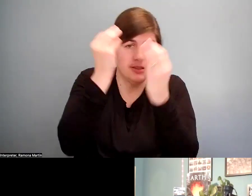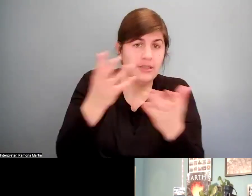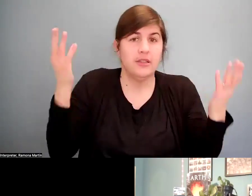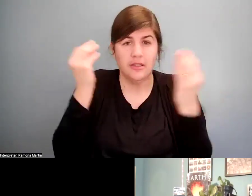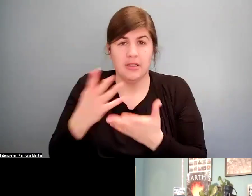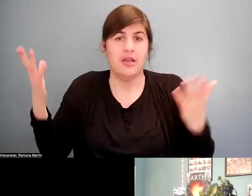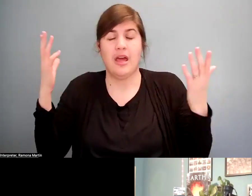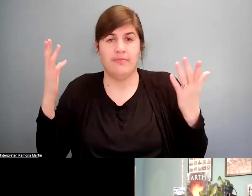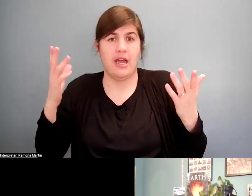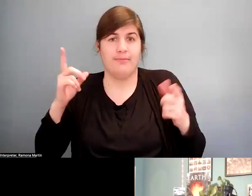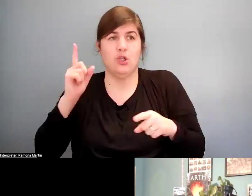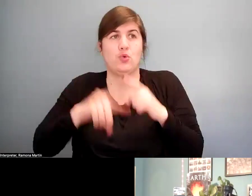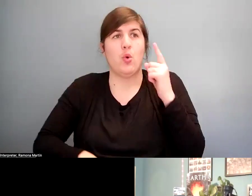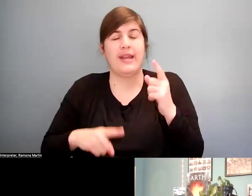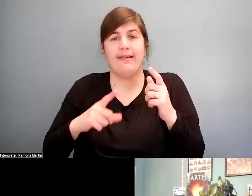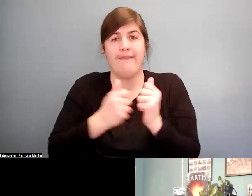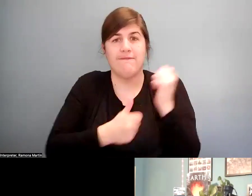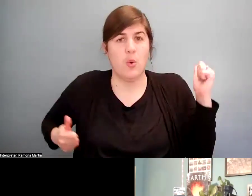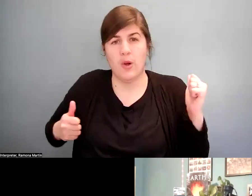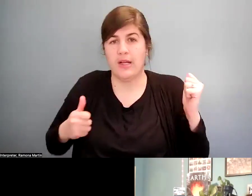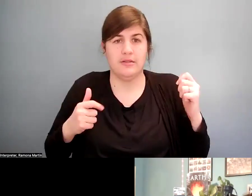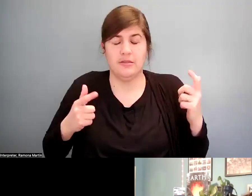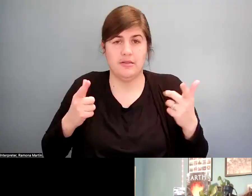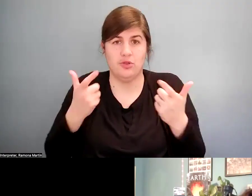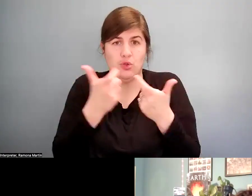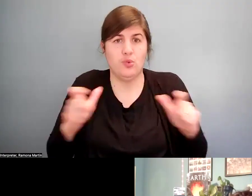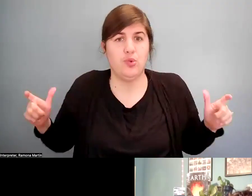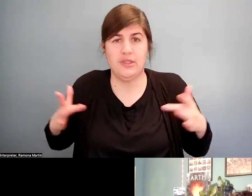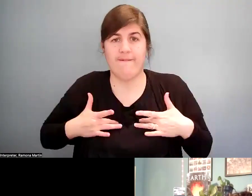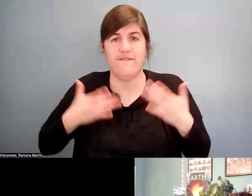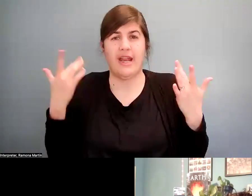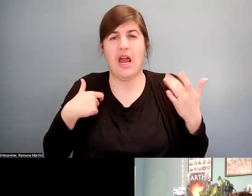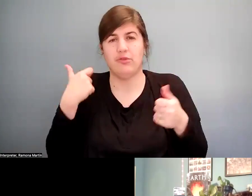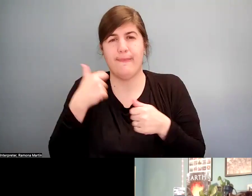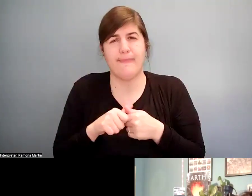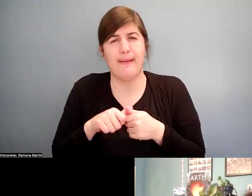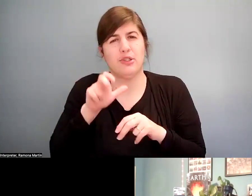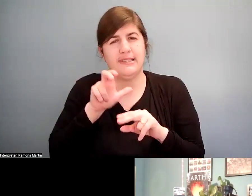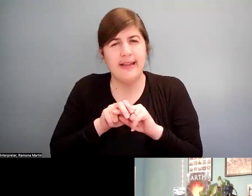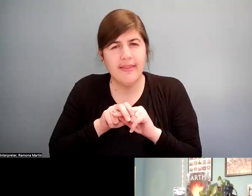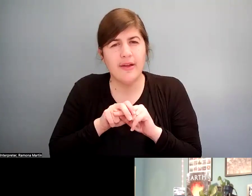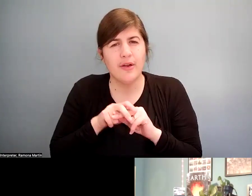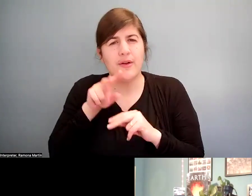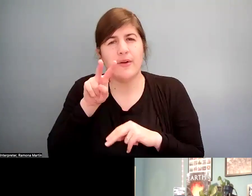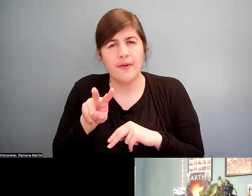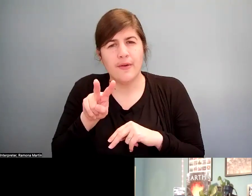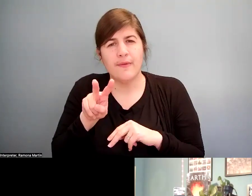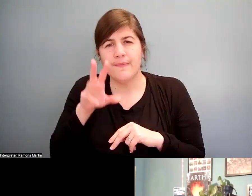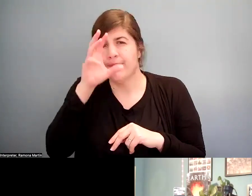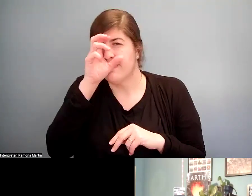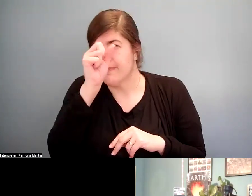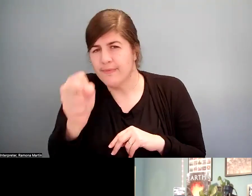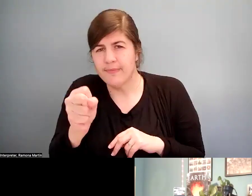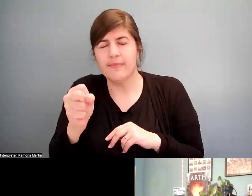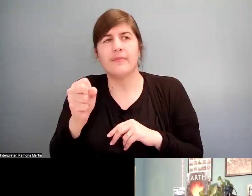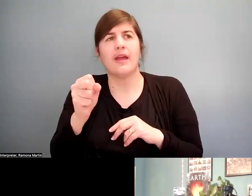just everywhere. You couldn't Oh, yeah. escape this incredible event. And I just remember sitting there and being fascinated by